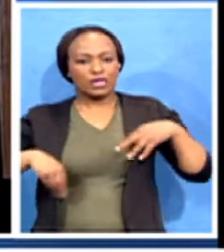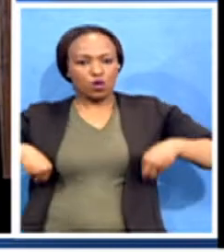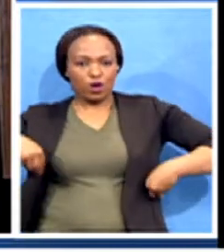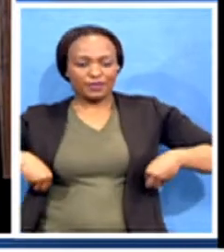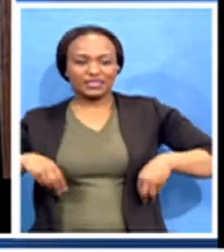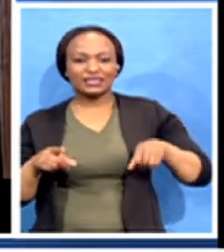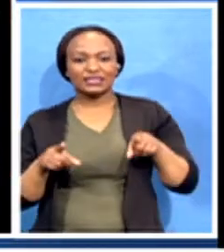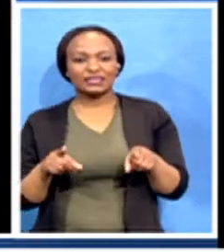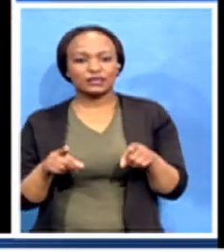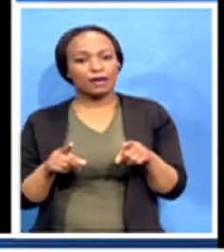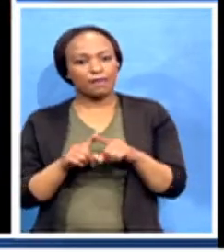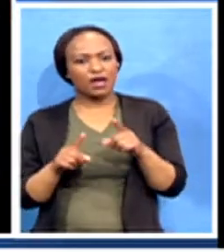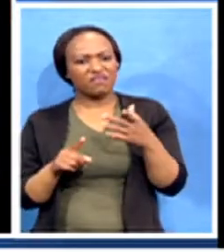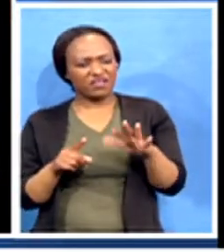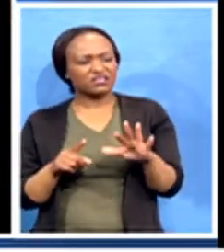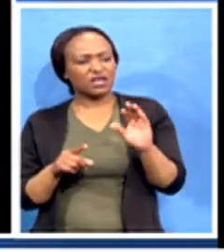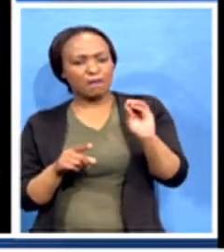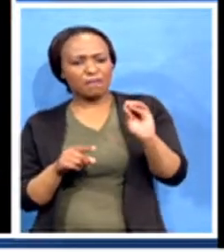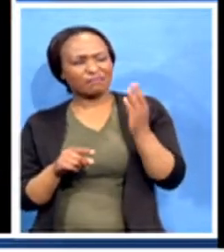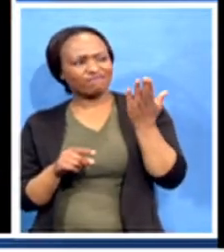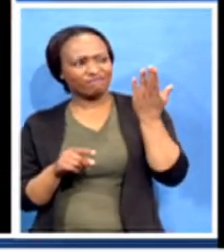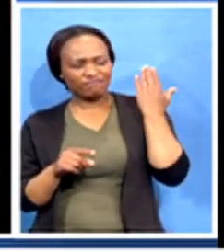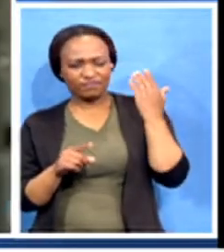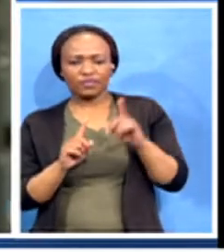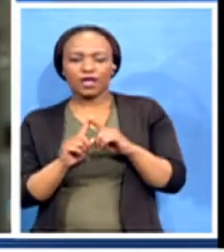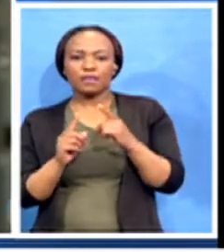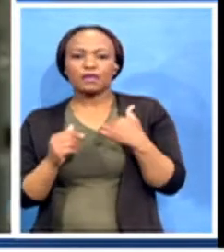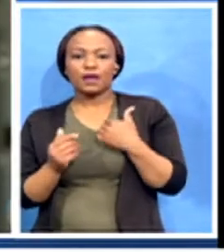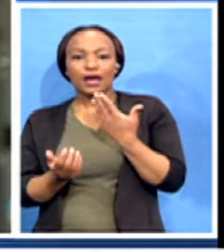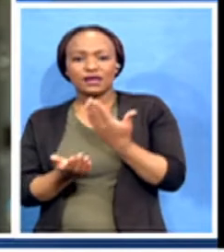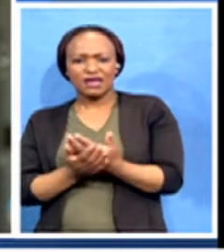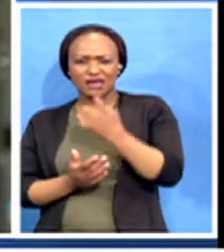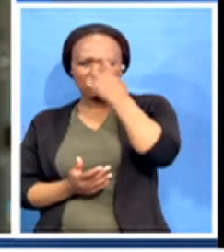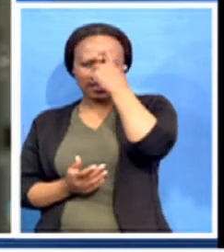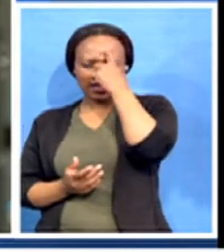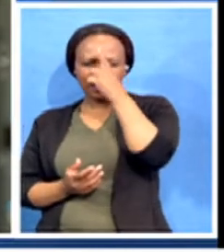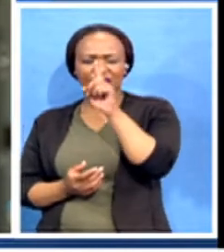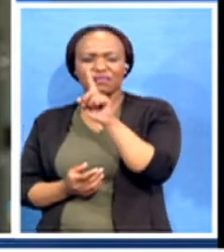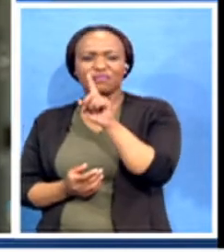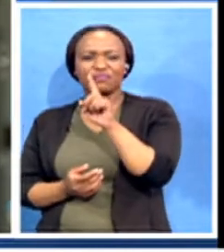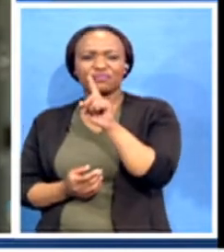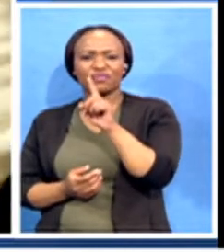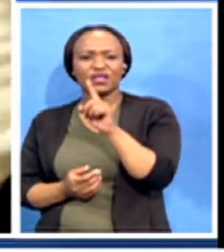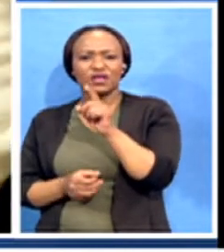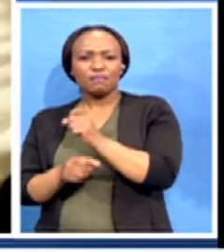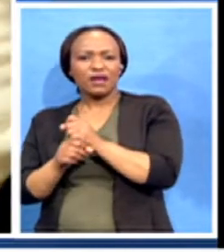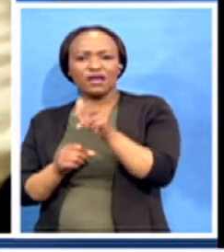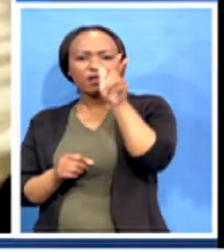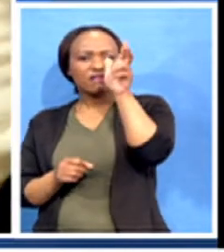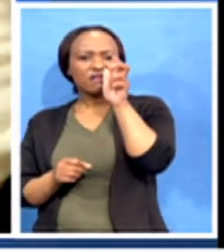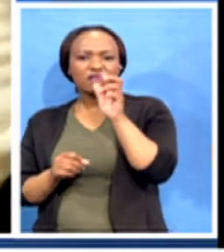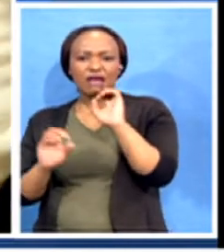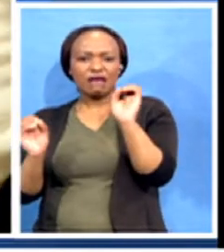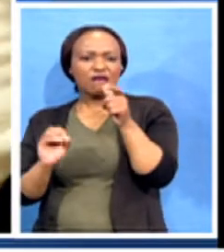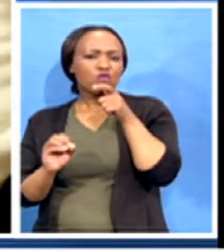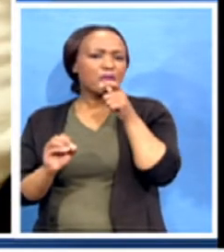corruption has been there in the last. But I can imagine, because I didn't actually hear him make a comment